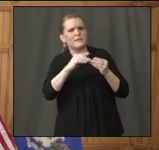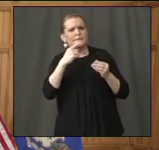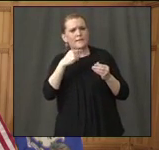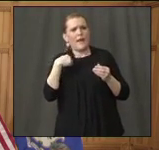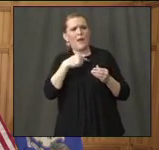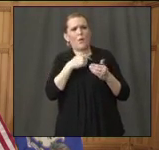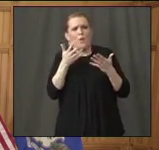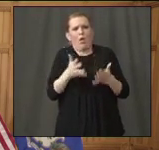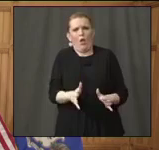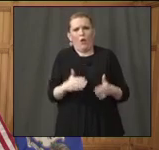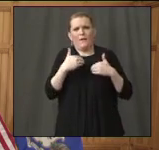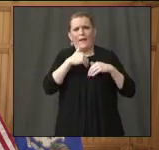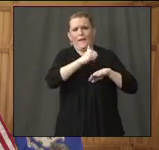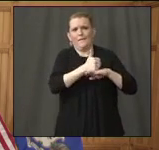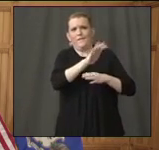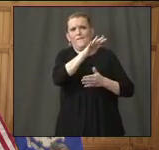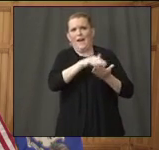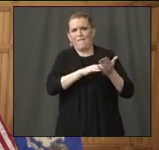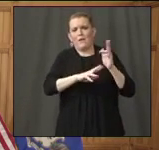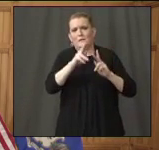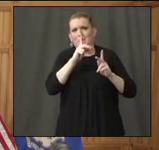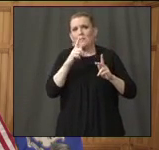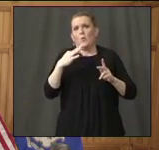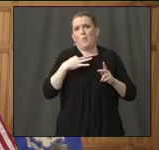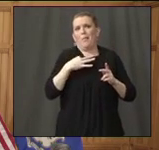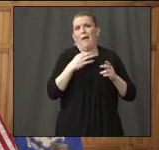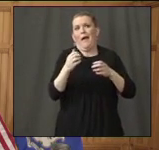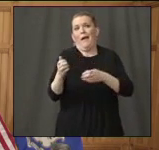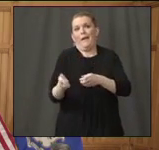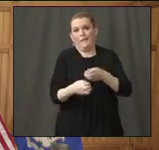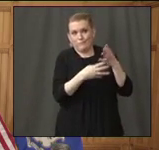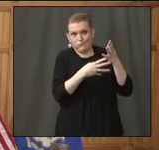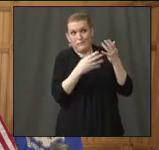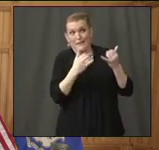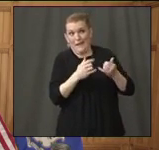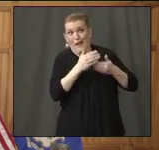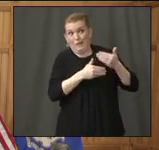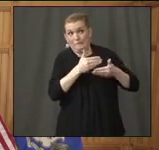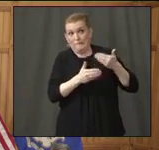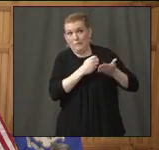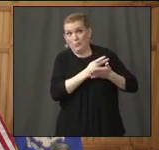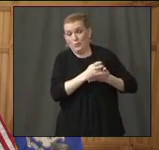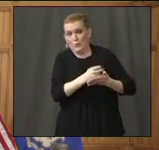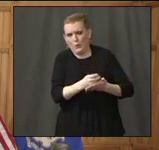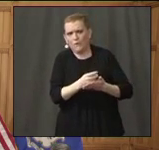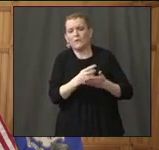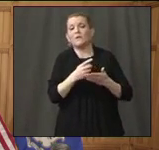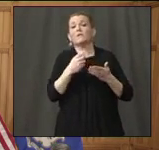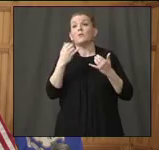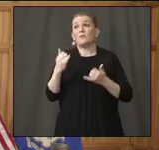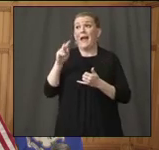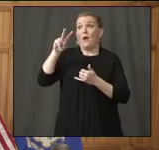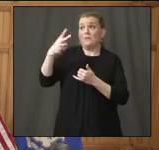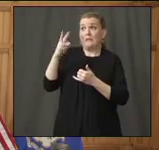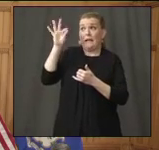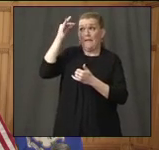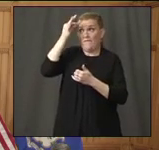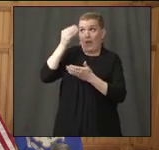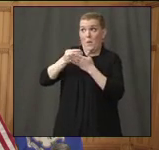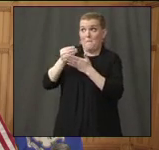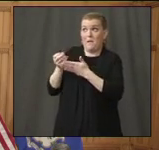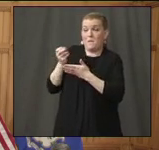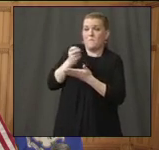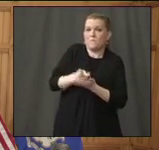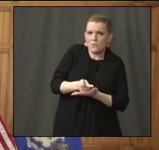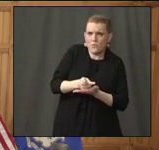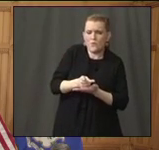in the pipeline. How many more applications could you guys possibly approve with this second round of federal funding? What's Connecticut's slice